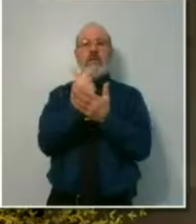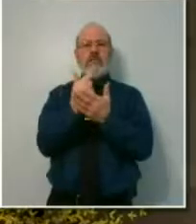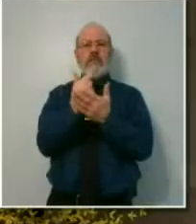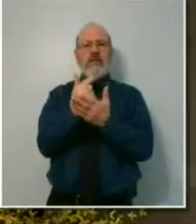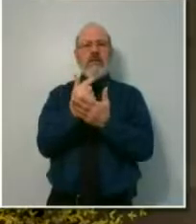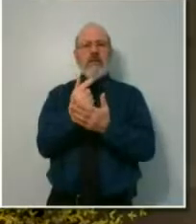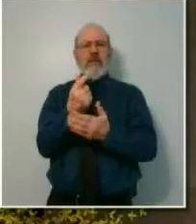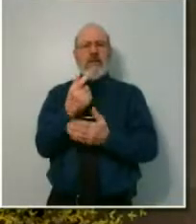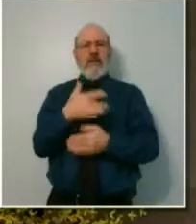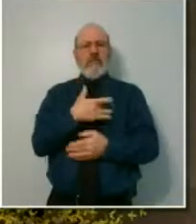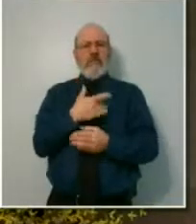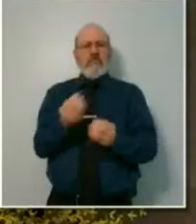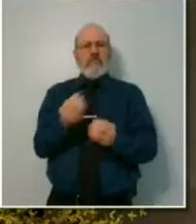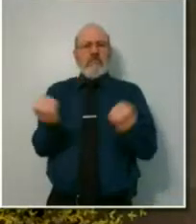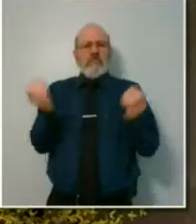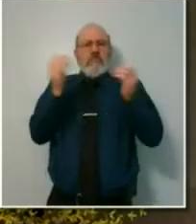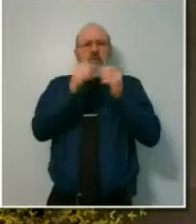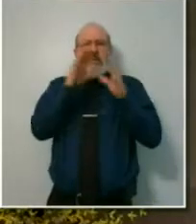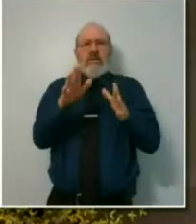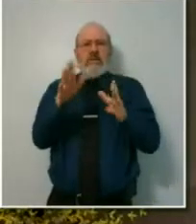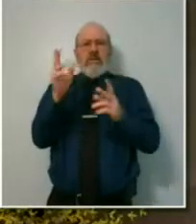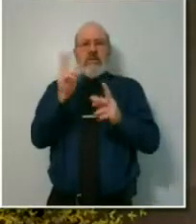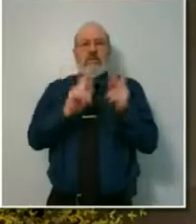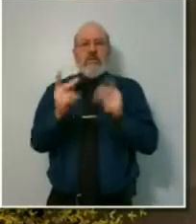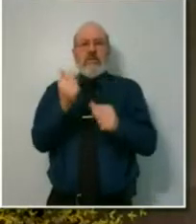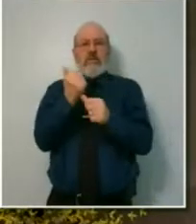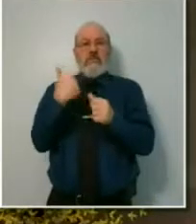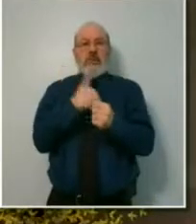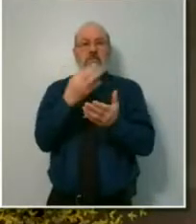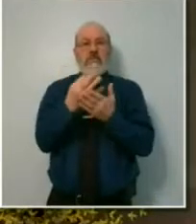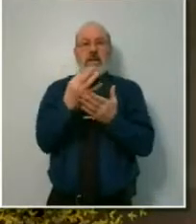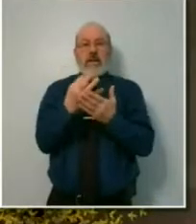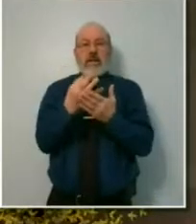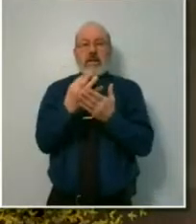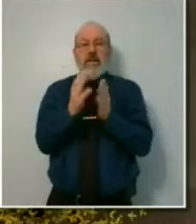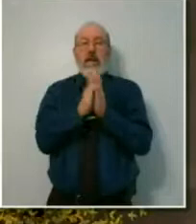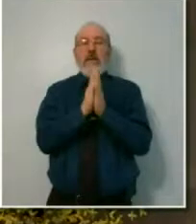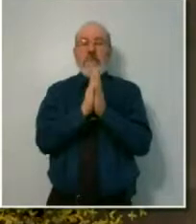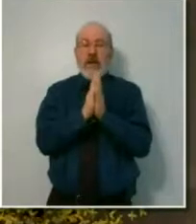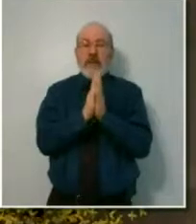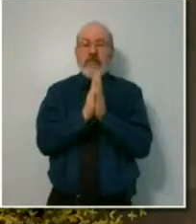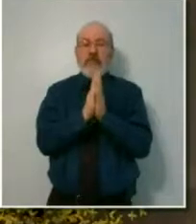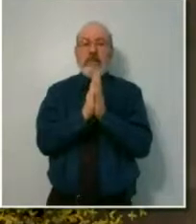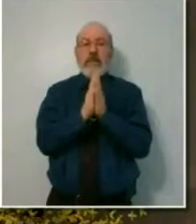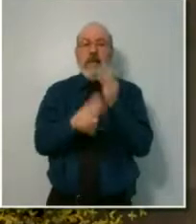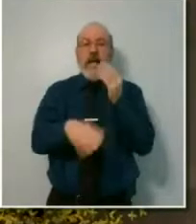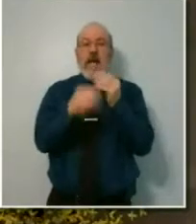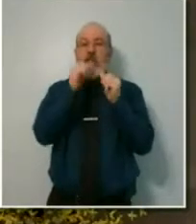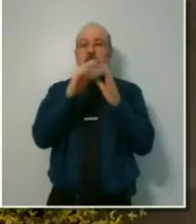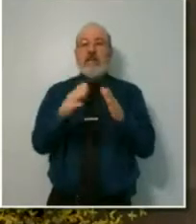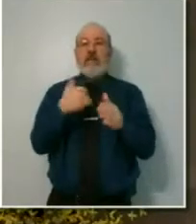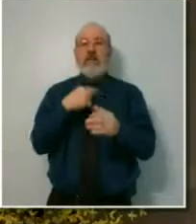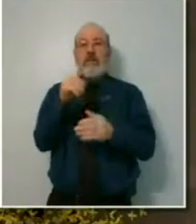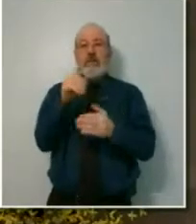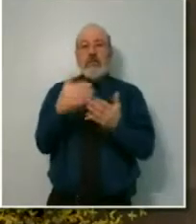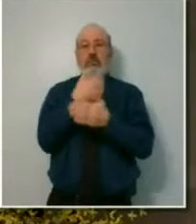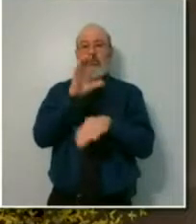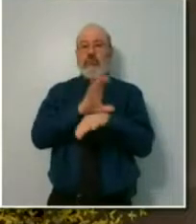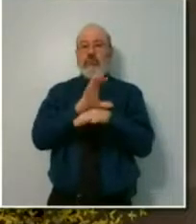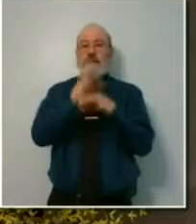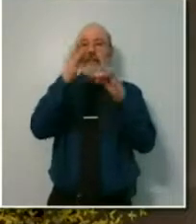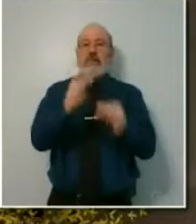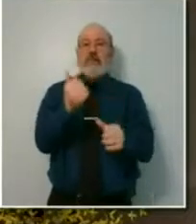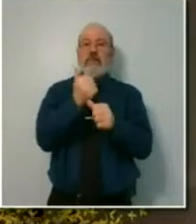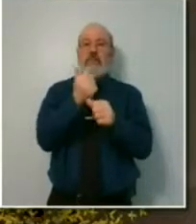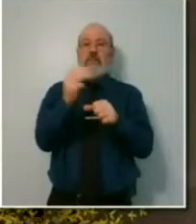from all of you that support us financially and prayerfully. An added blessing is that we have one new church decide to support the ministry